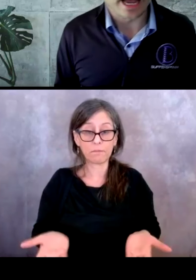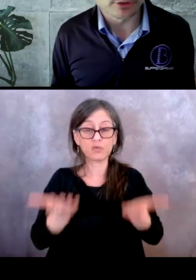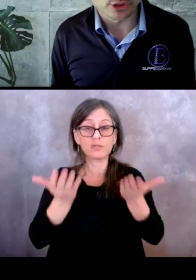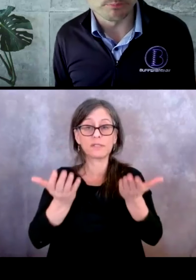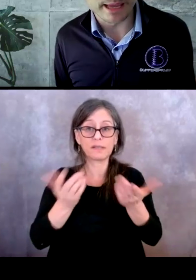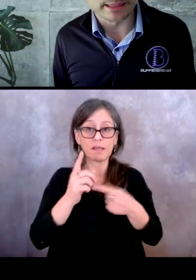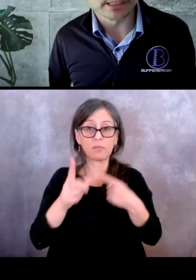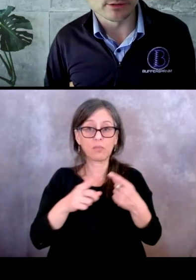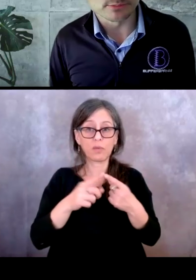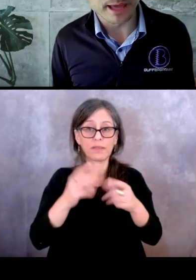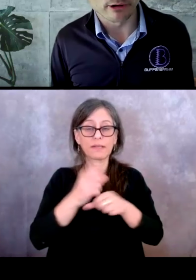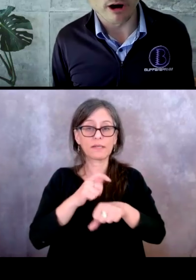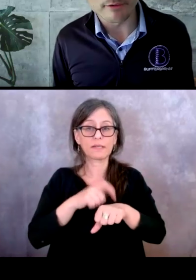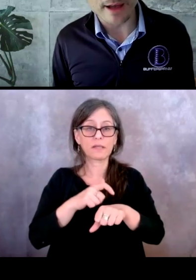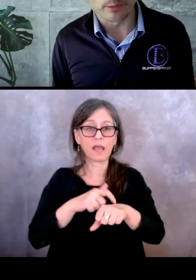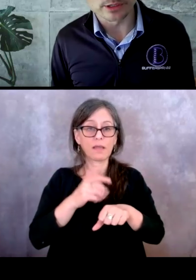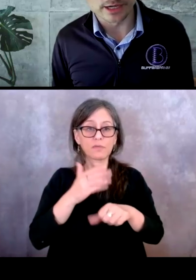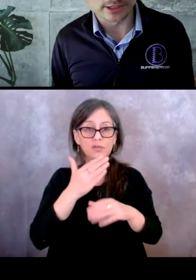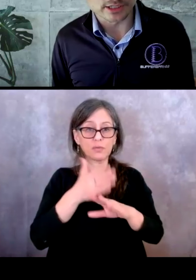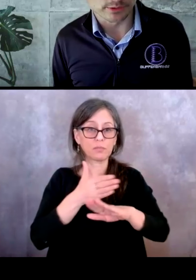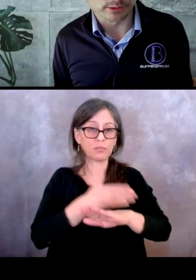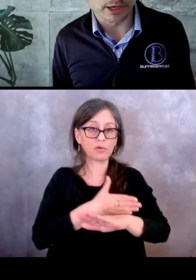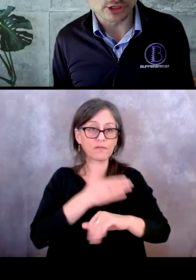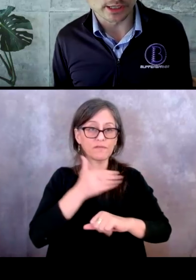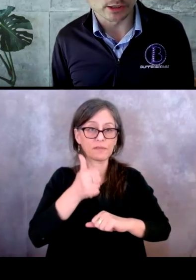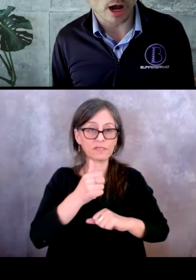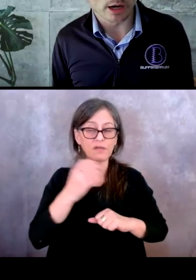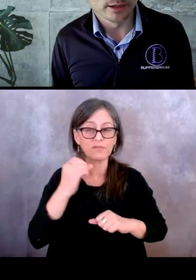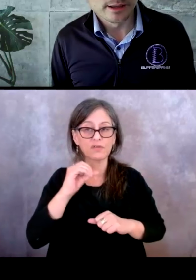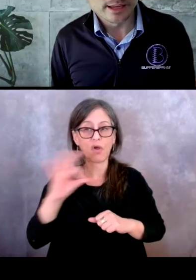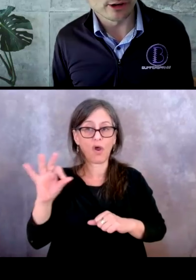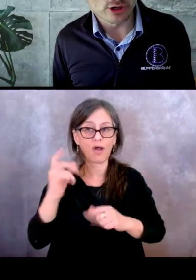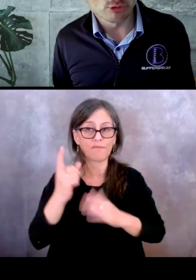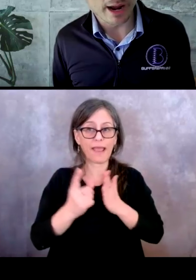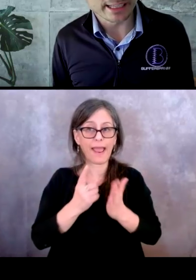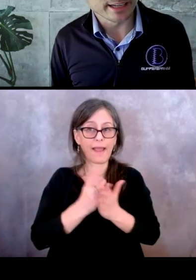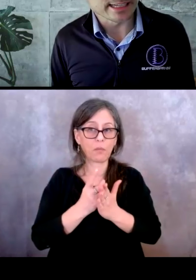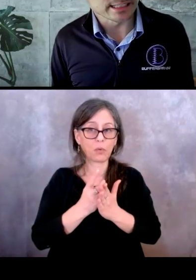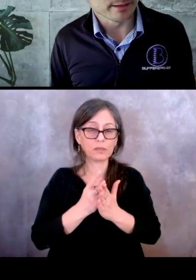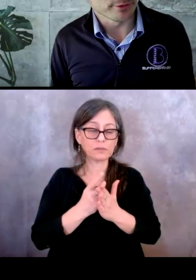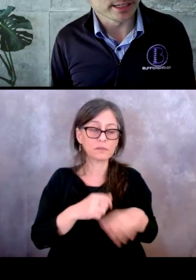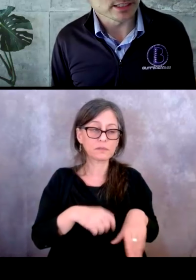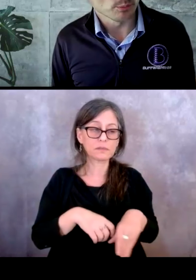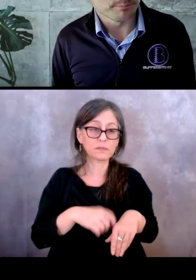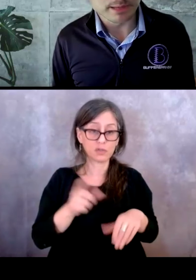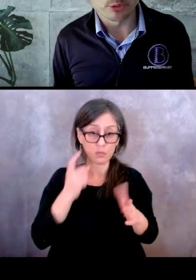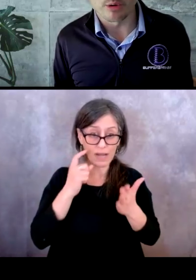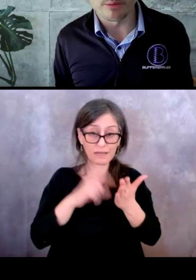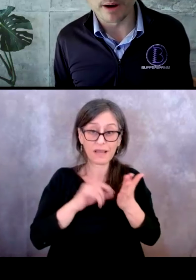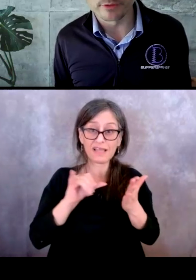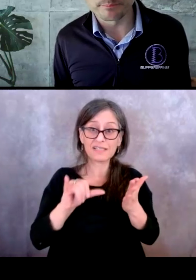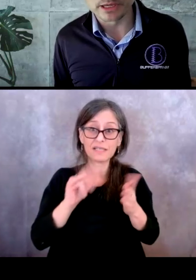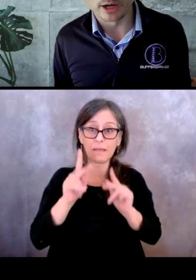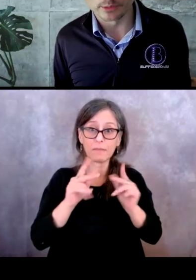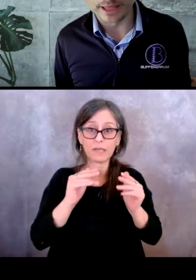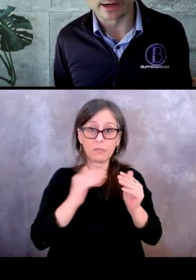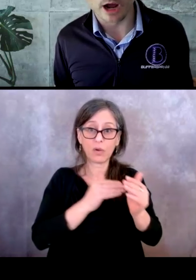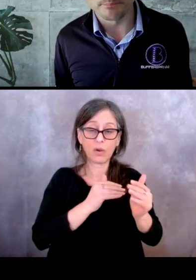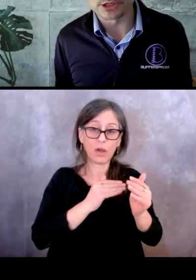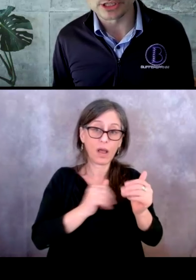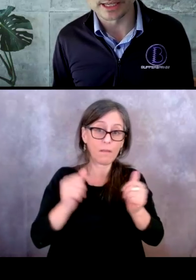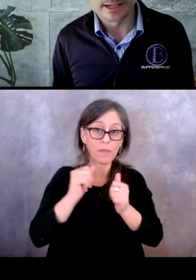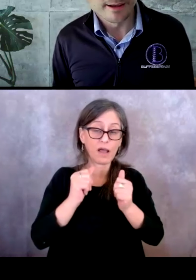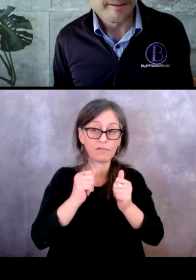take the time to make themselves better off hours and not just when they're punching a clock? And are you recognizing them for this? When people go above and beyond and when